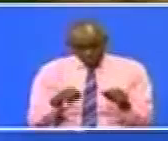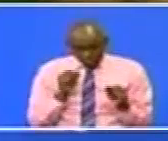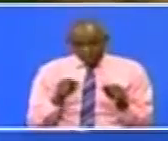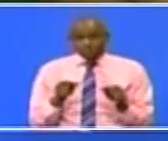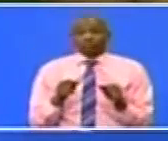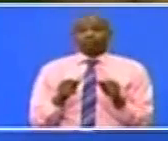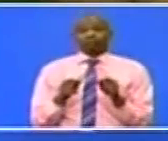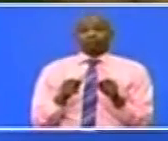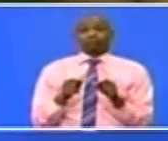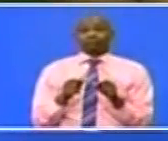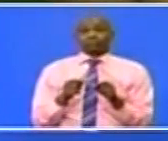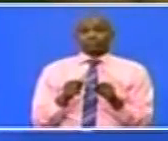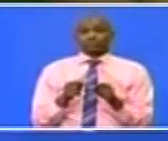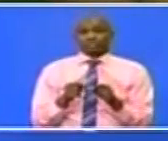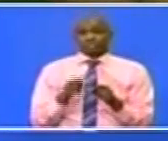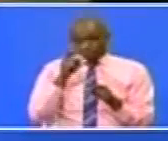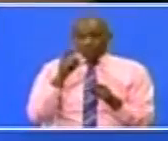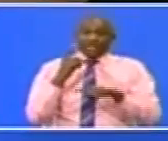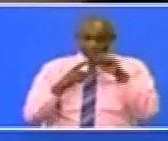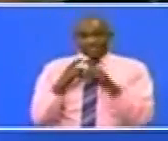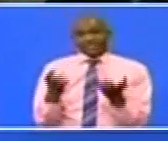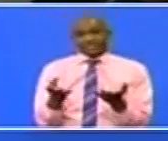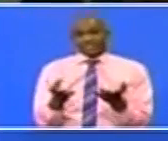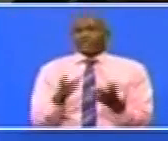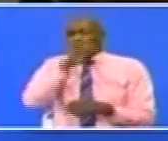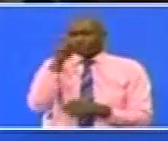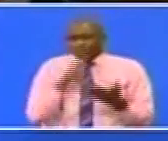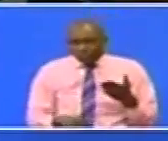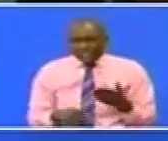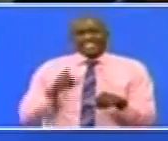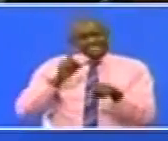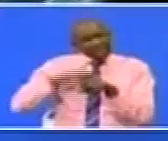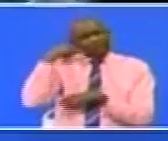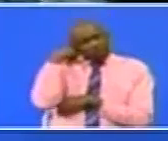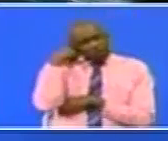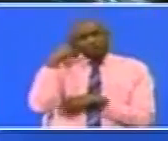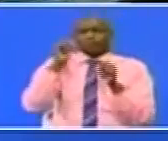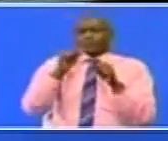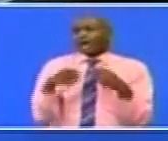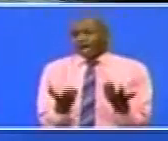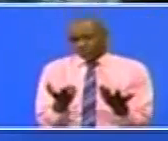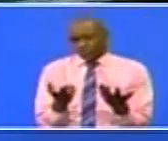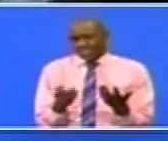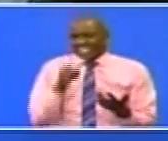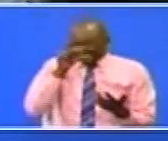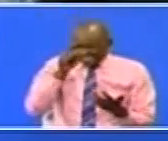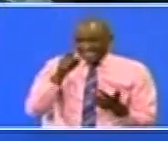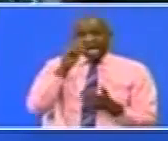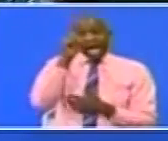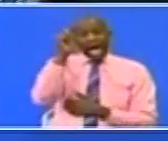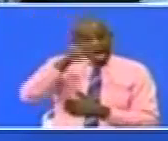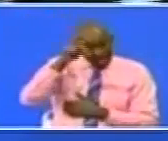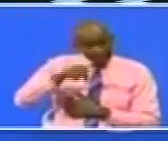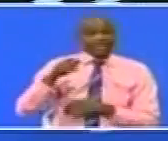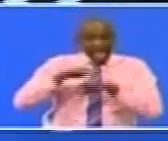interface design and for user experience. Question is, if mobile life were to not only succeed as one of the applications designed